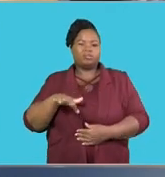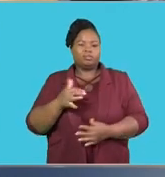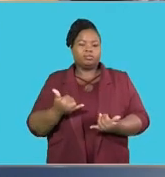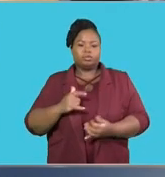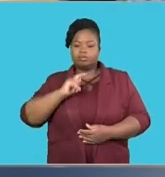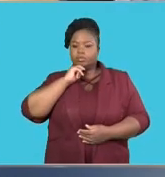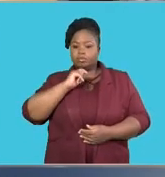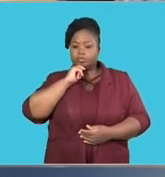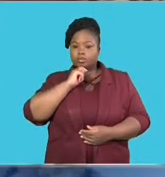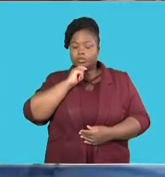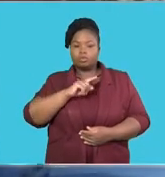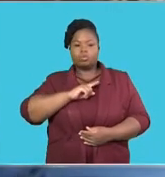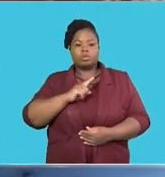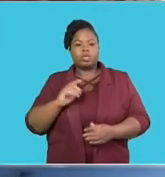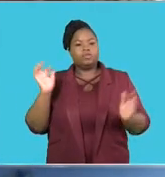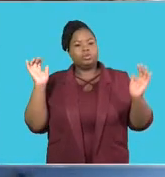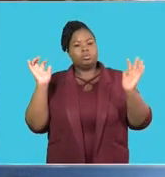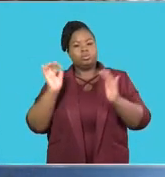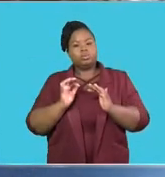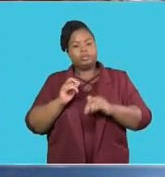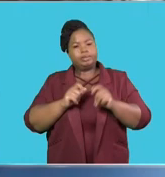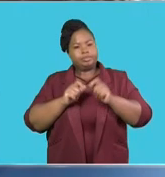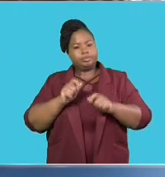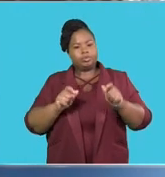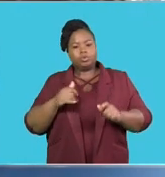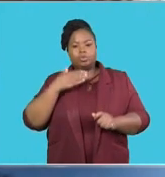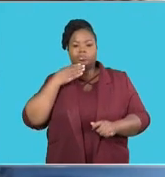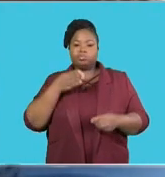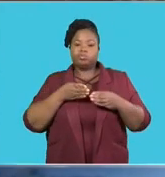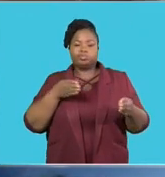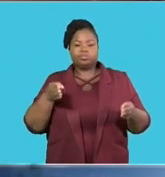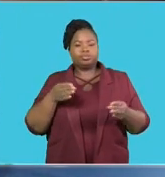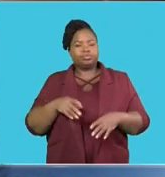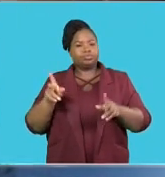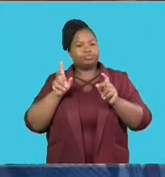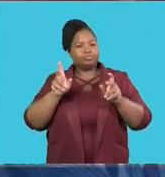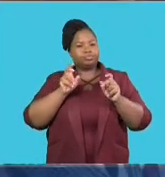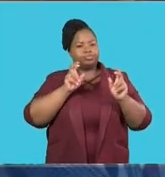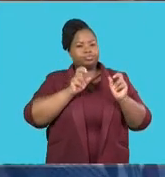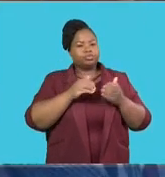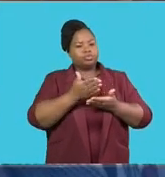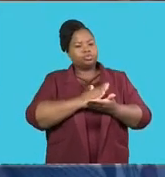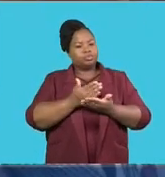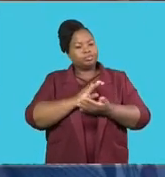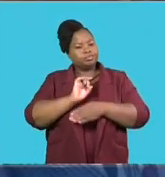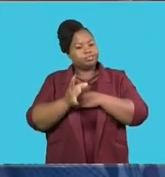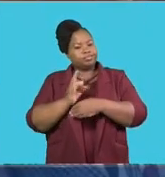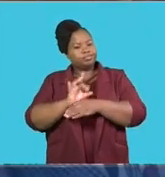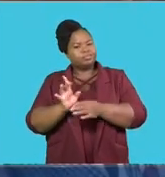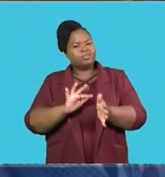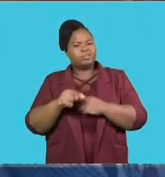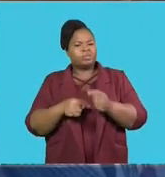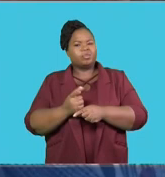mo bagolo le thaka e tshesane ba neng ba kopane mmogo go ya ithona pela mahlale le dikeletso ka thibelo ya kwatsi